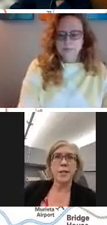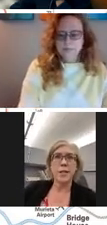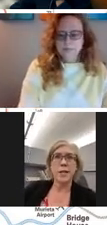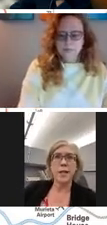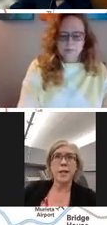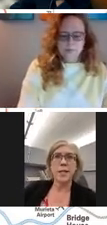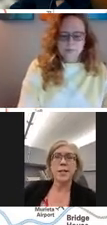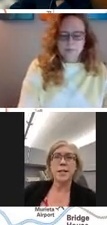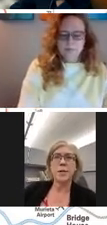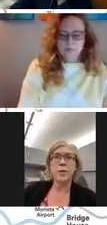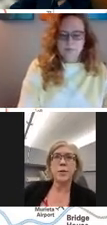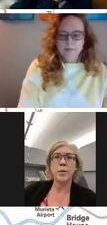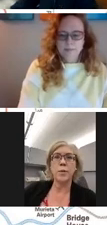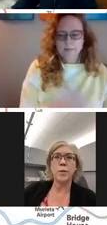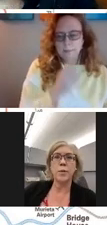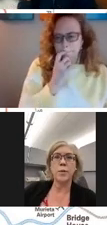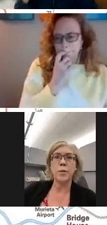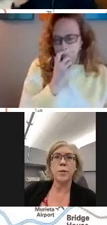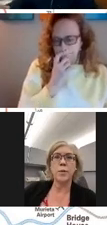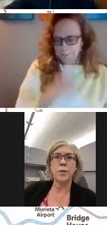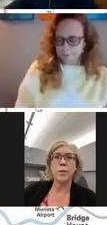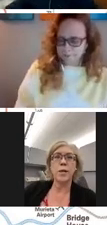Hillsdale site who,